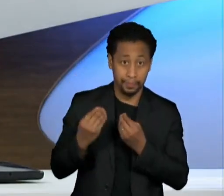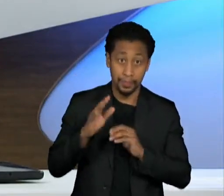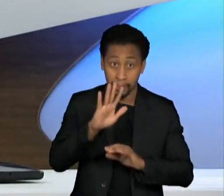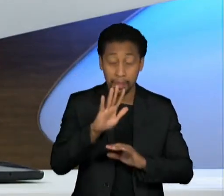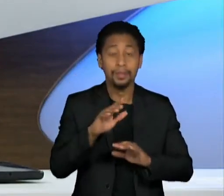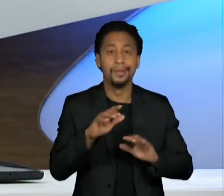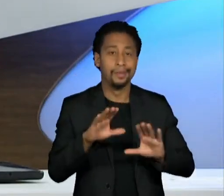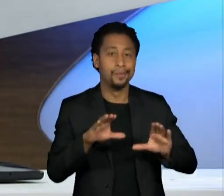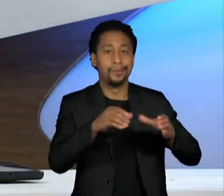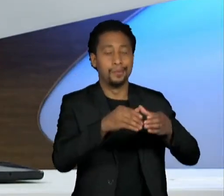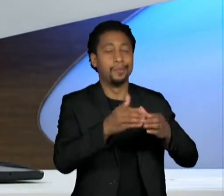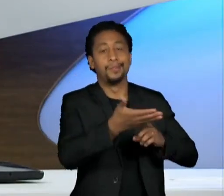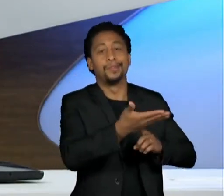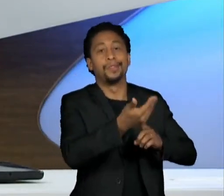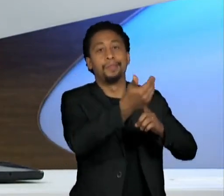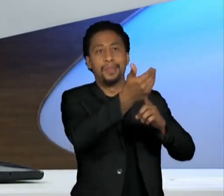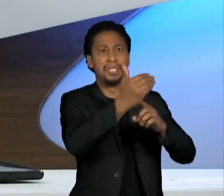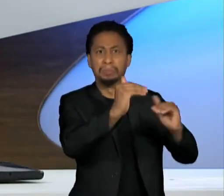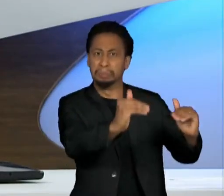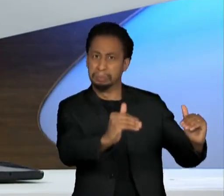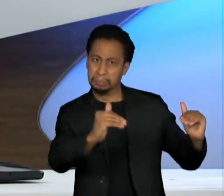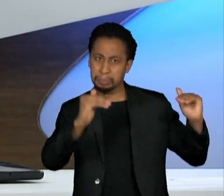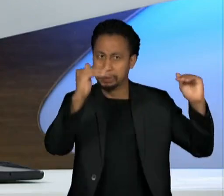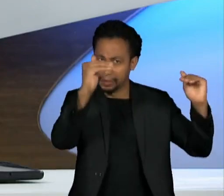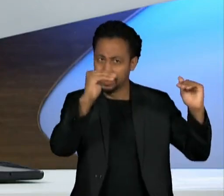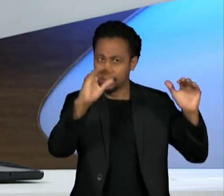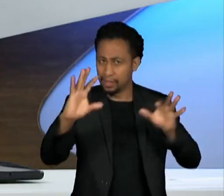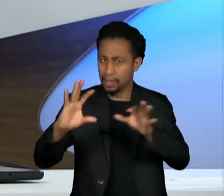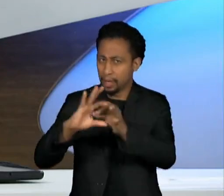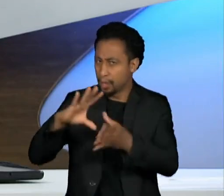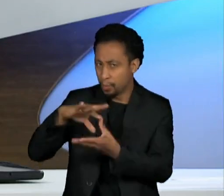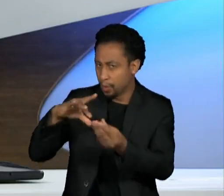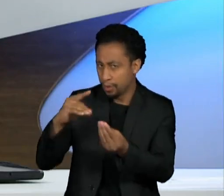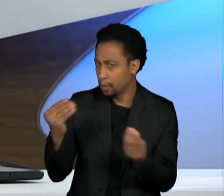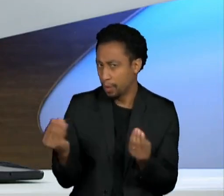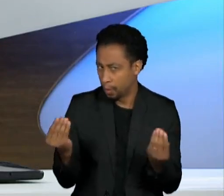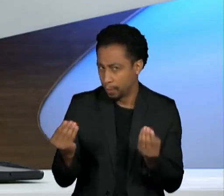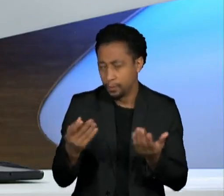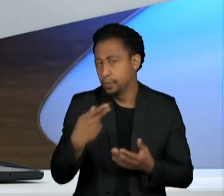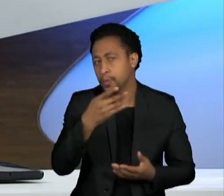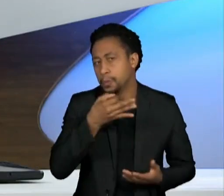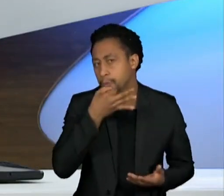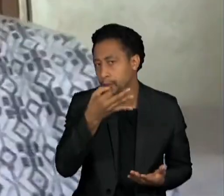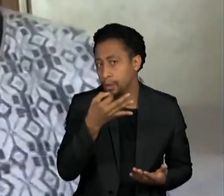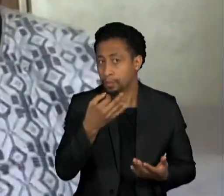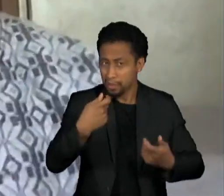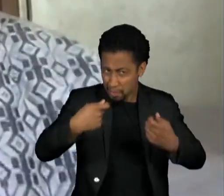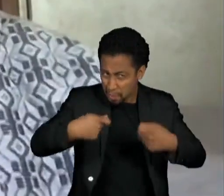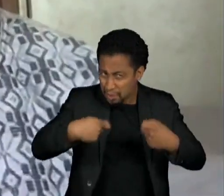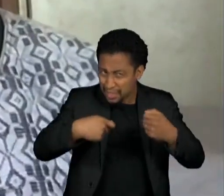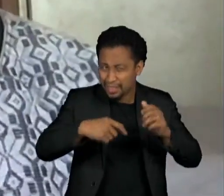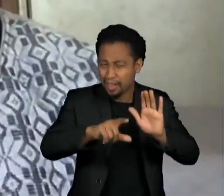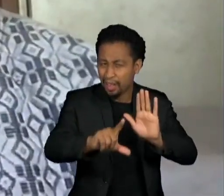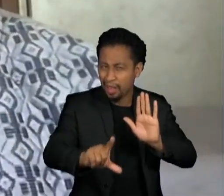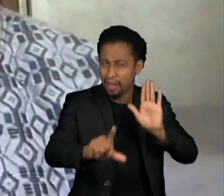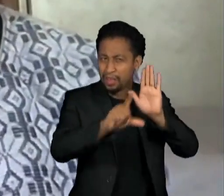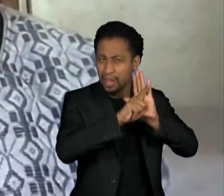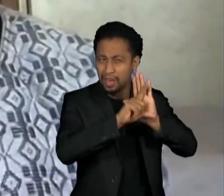a democracia? E eu gostaria de saber se nós precisamos de legislação específica que imponha